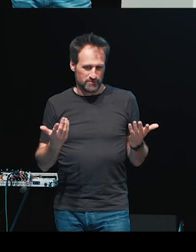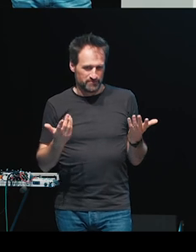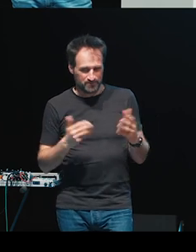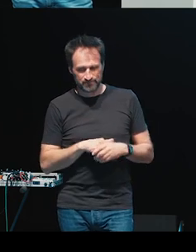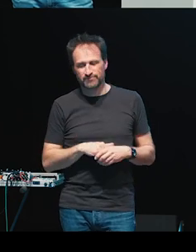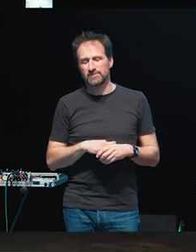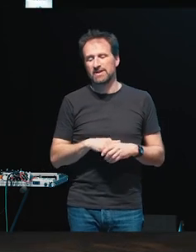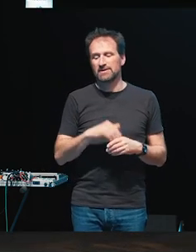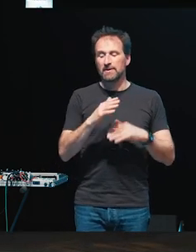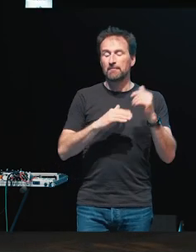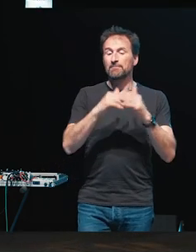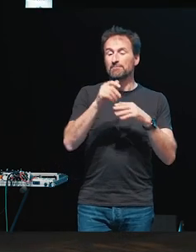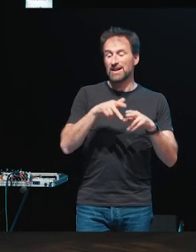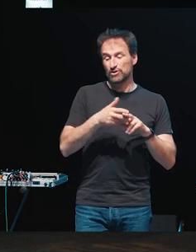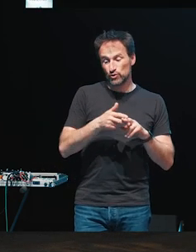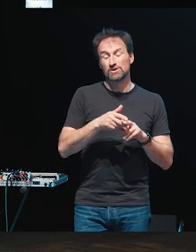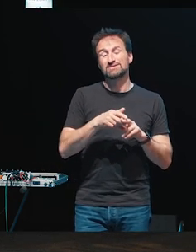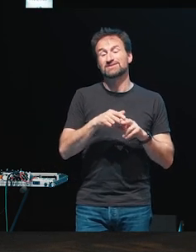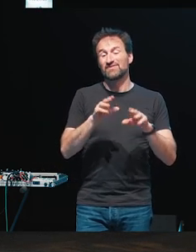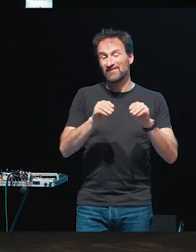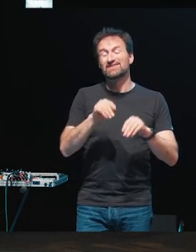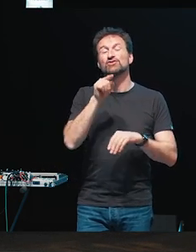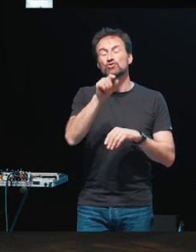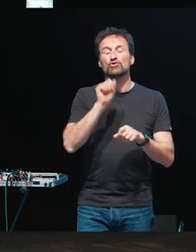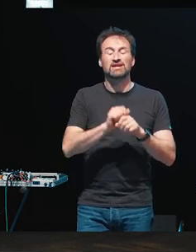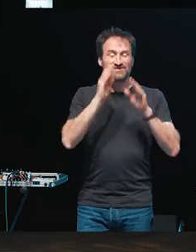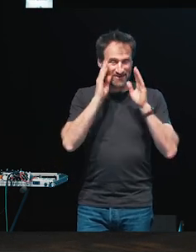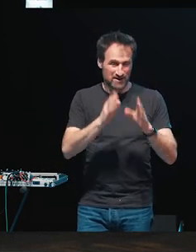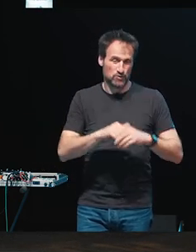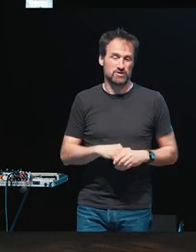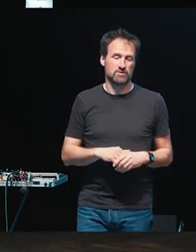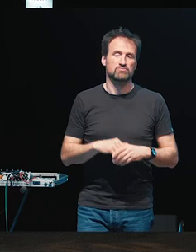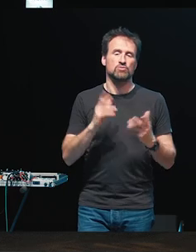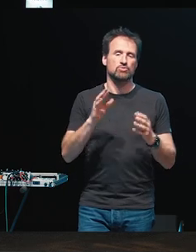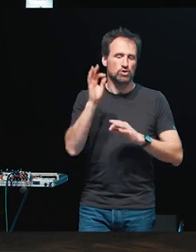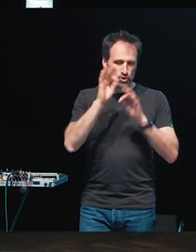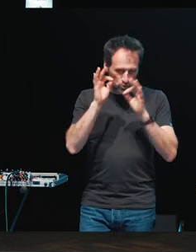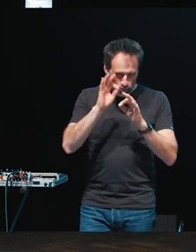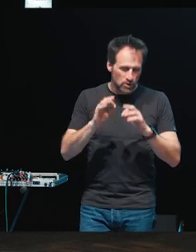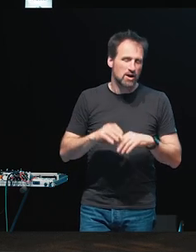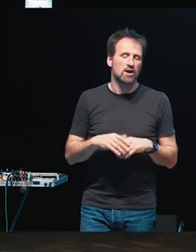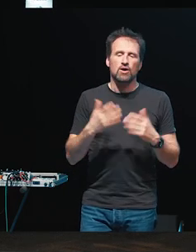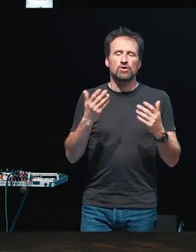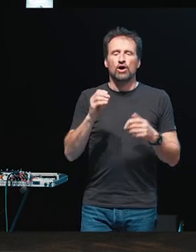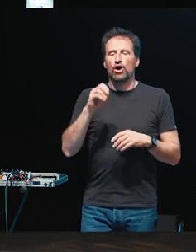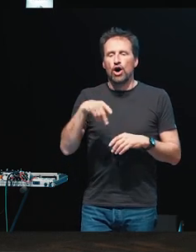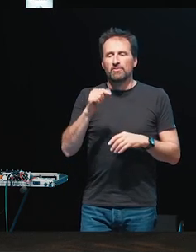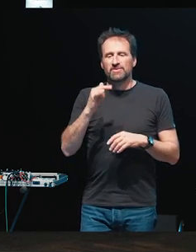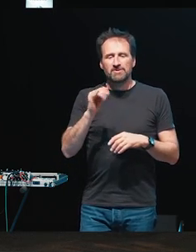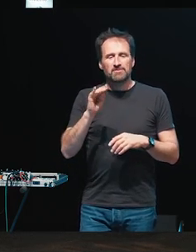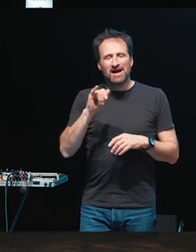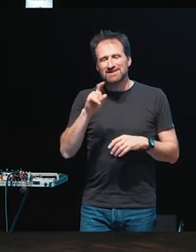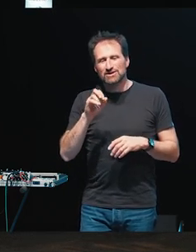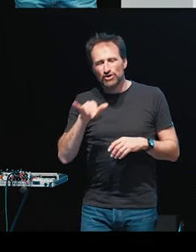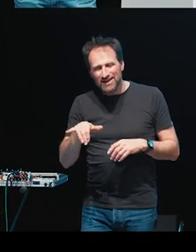are a lot of applications online which you could use Google or even Optimizely, and there's so many others which helps you with